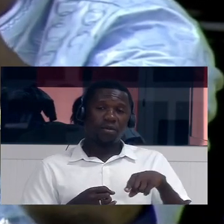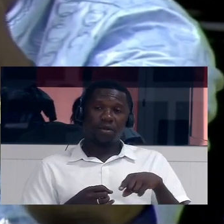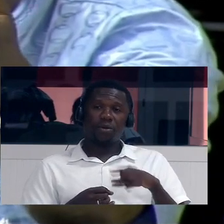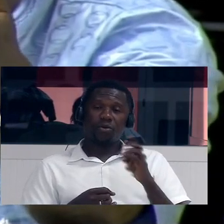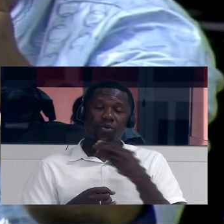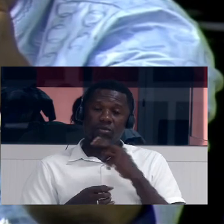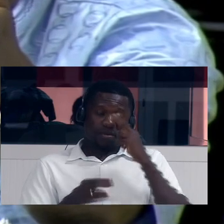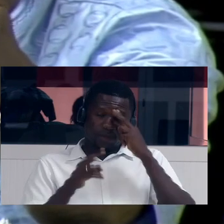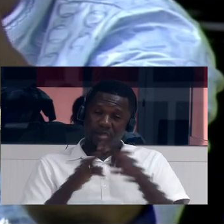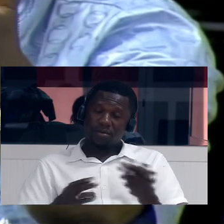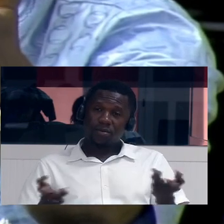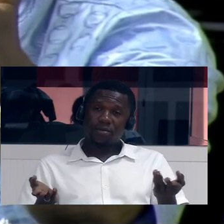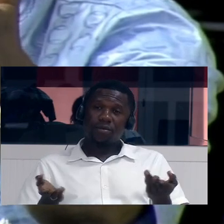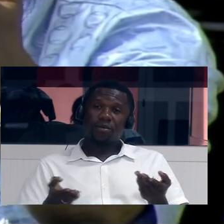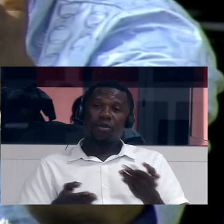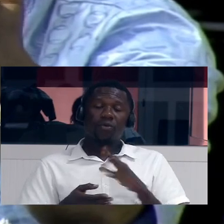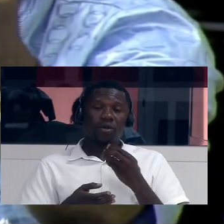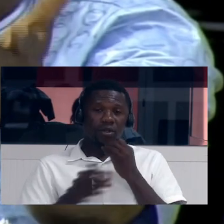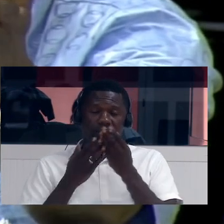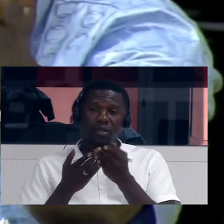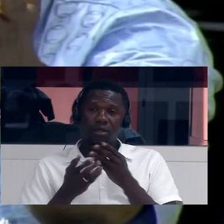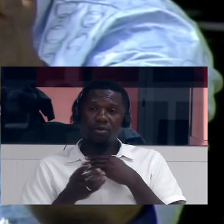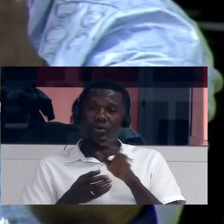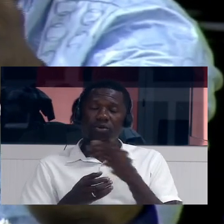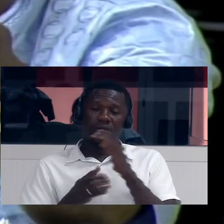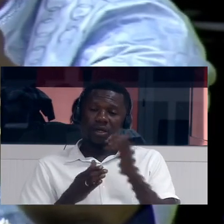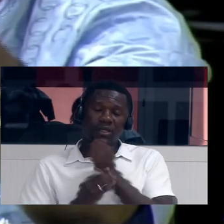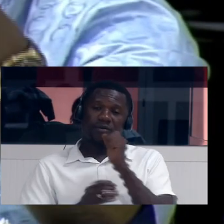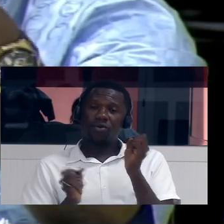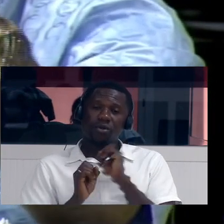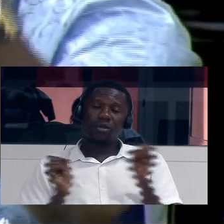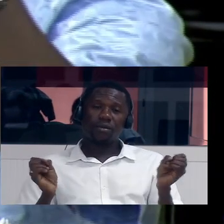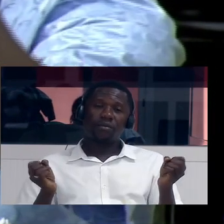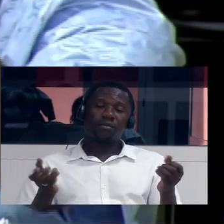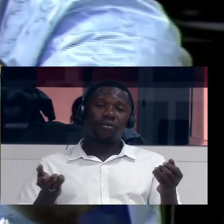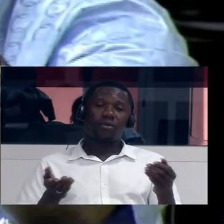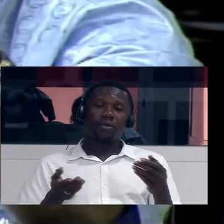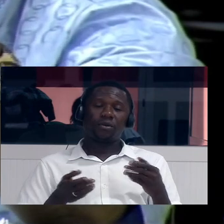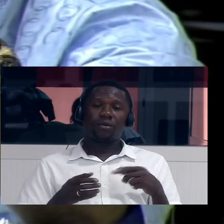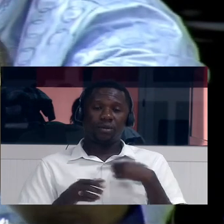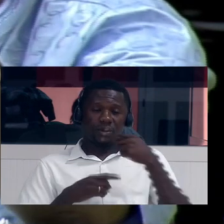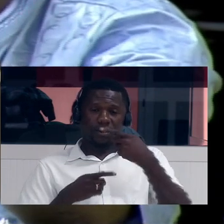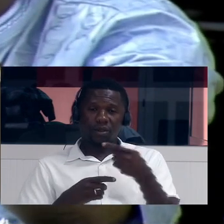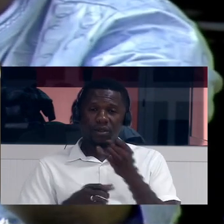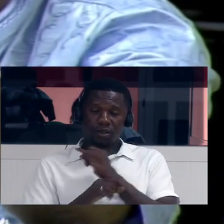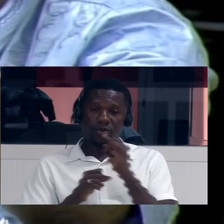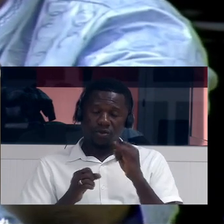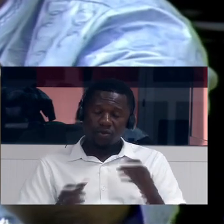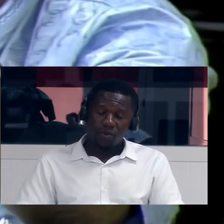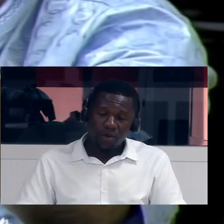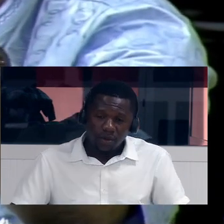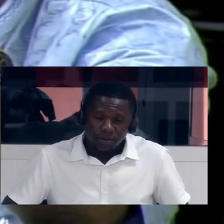not be honored. That's why I said I would achieve nothing. You would achieve nothing. All right. So the next issue with regards